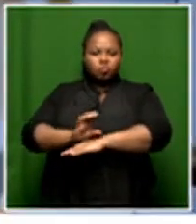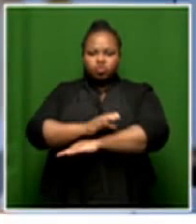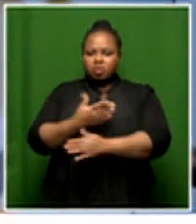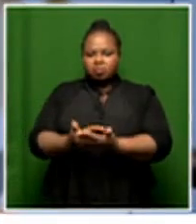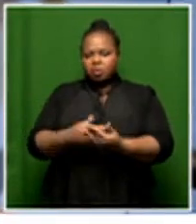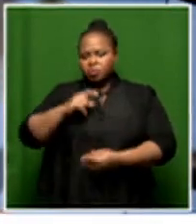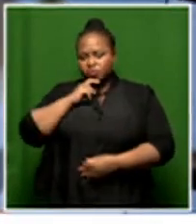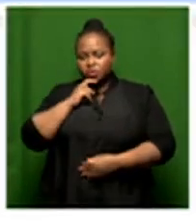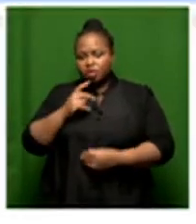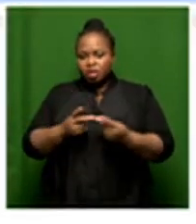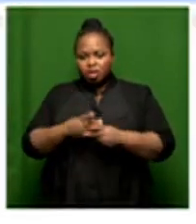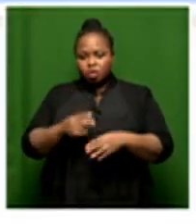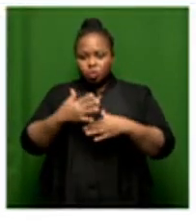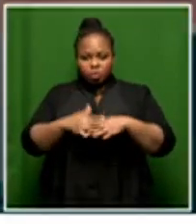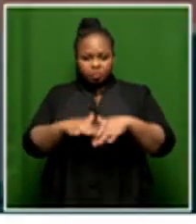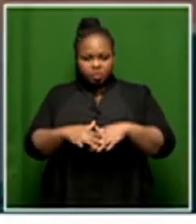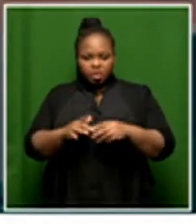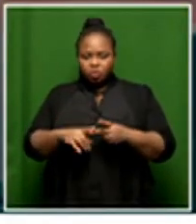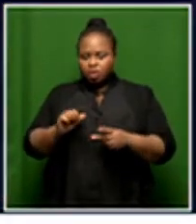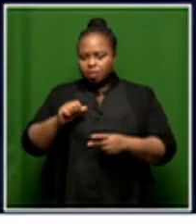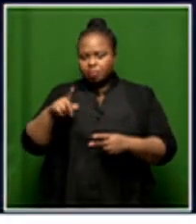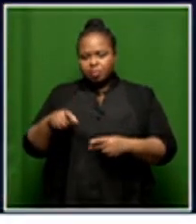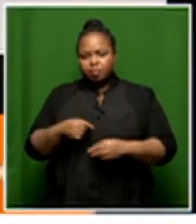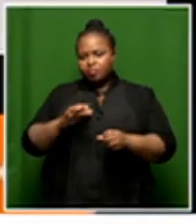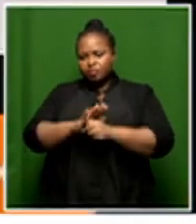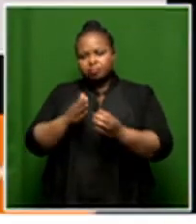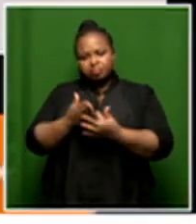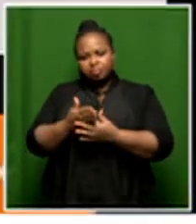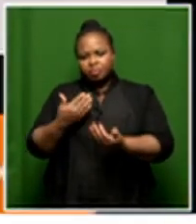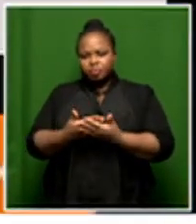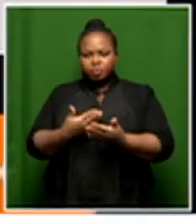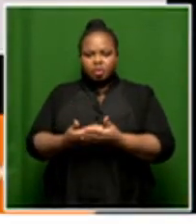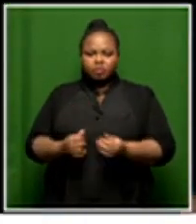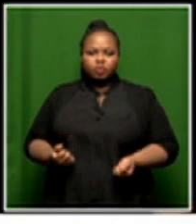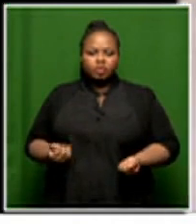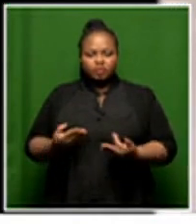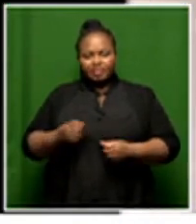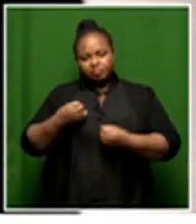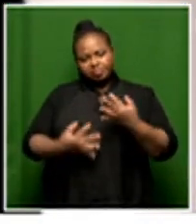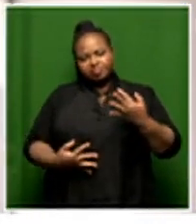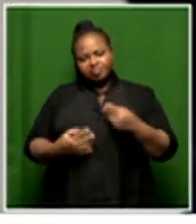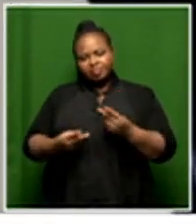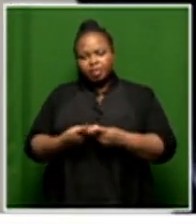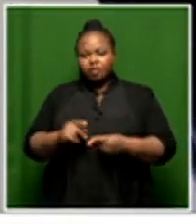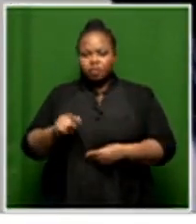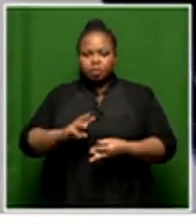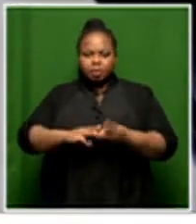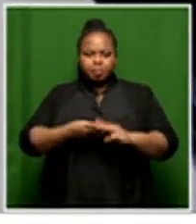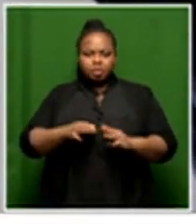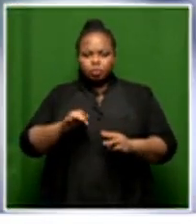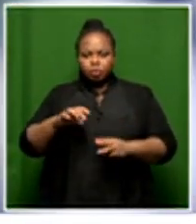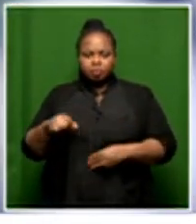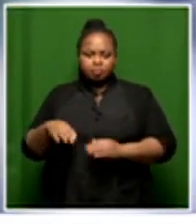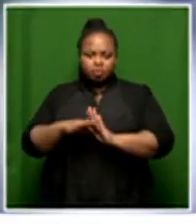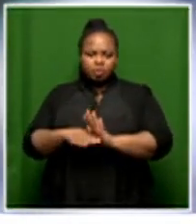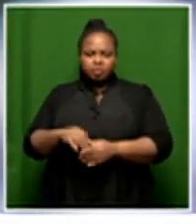website or by downloading the app, you can get full access to our complementary services, and it is primarily a maths and coding program.